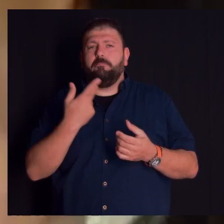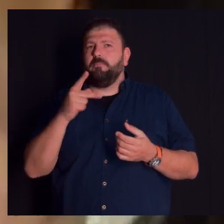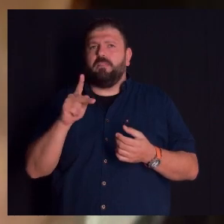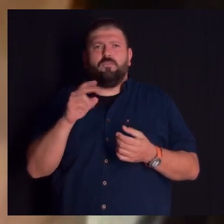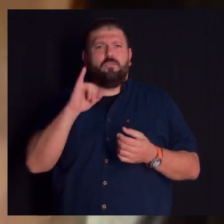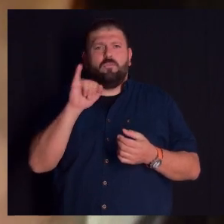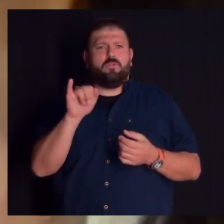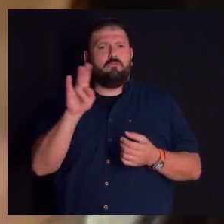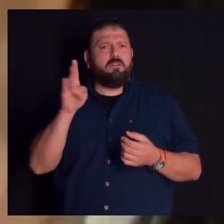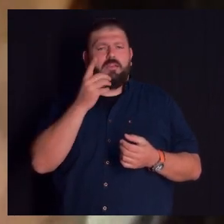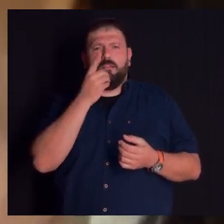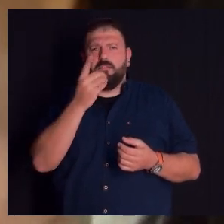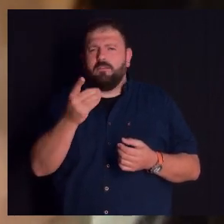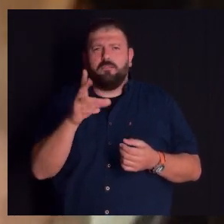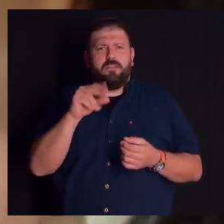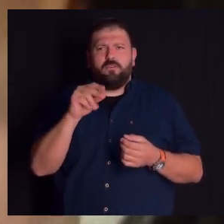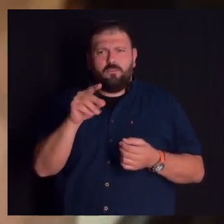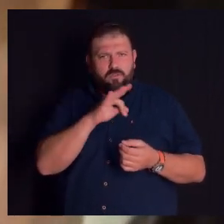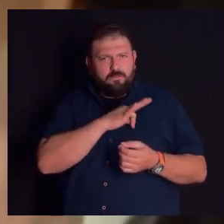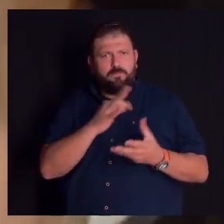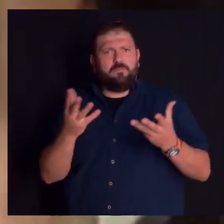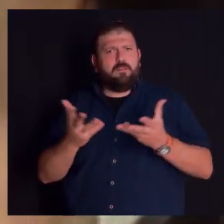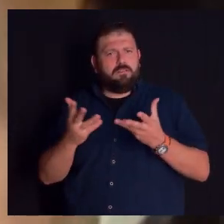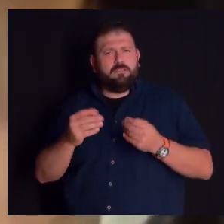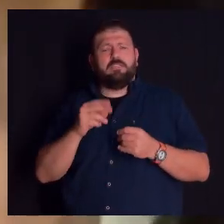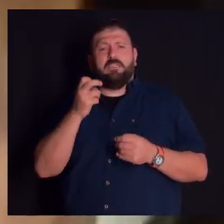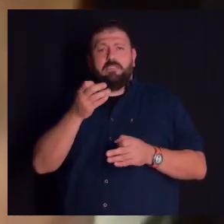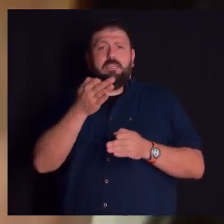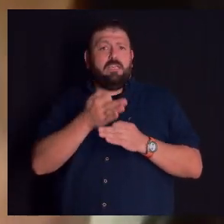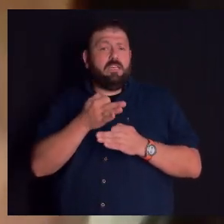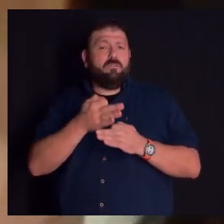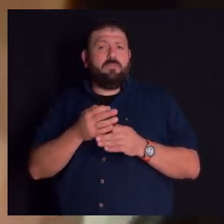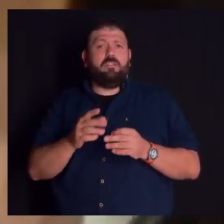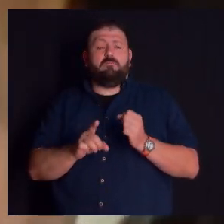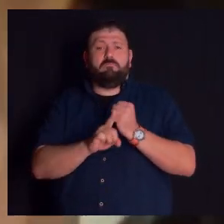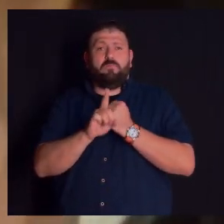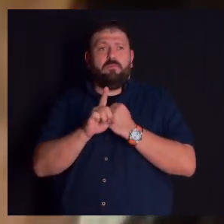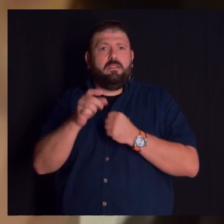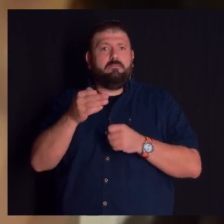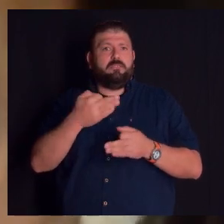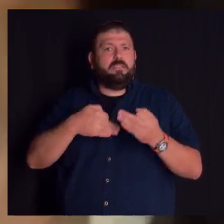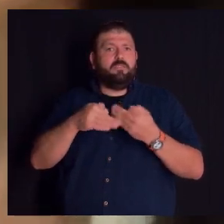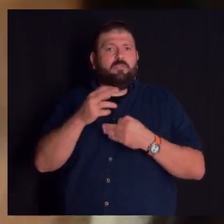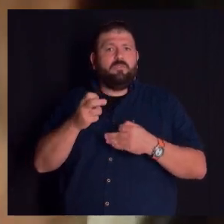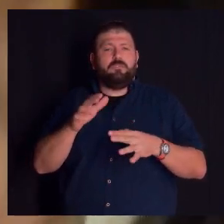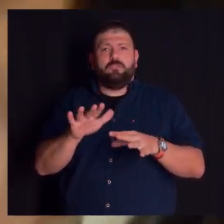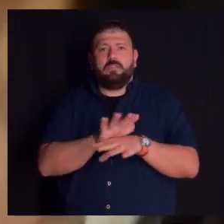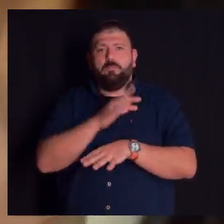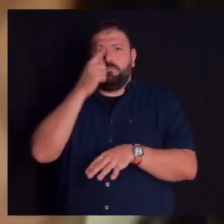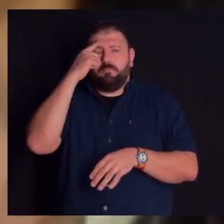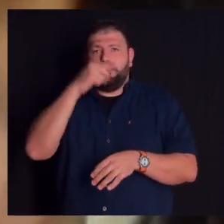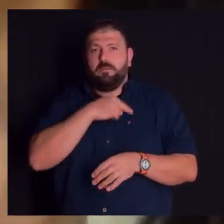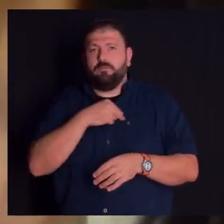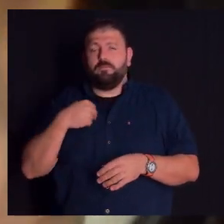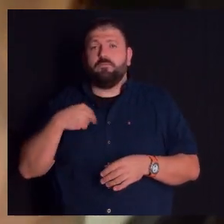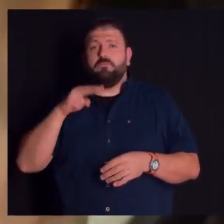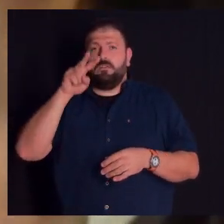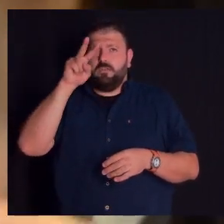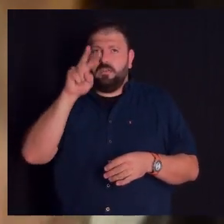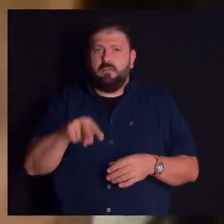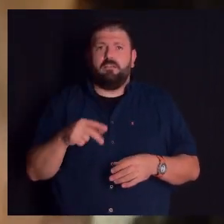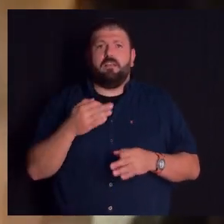is impressive. Right now, what we are living, this is another crisis. We are experiencing different